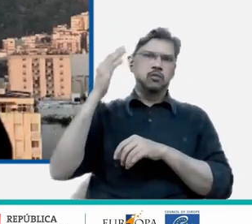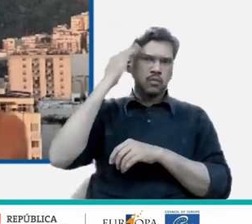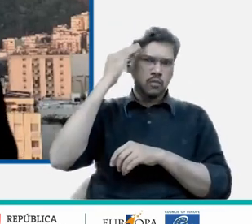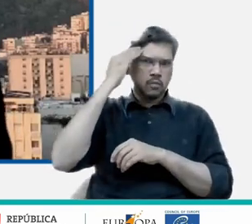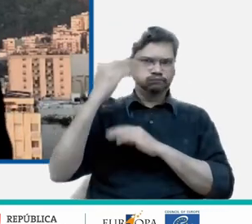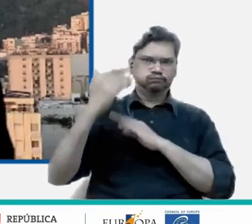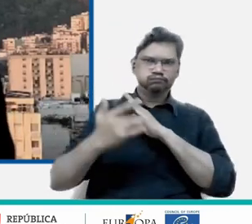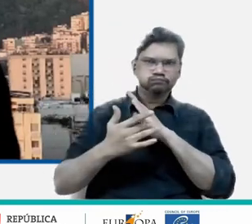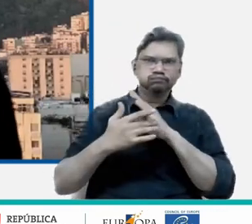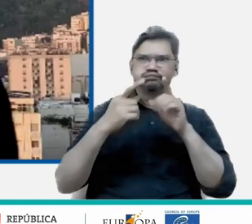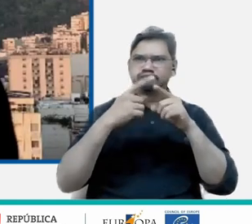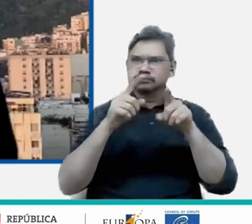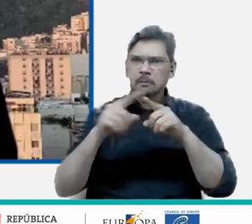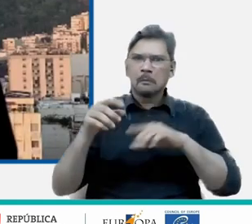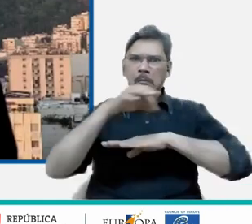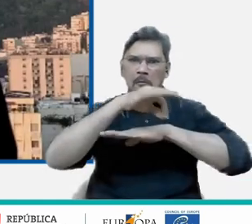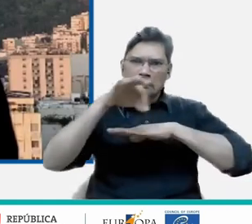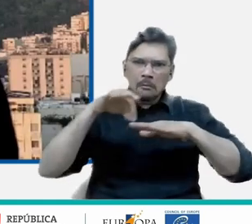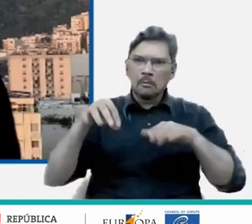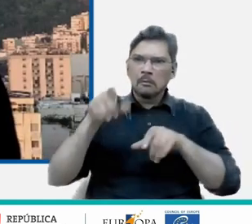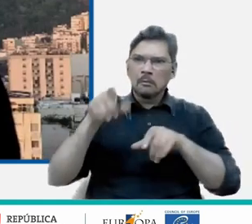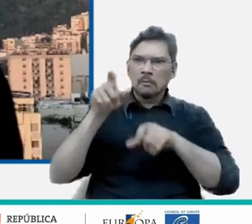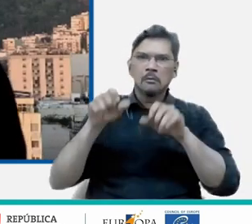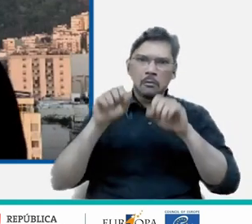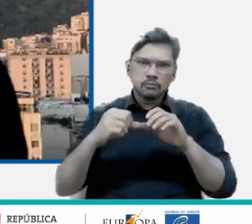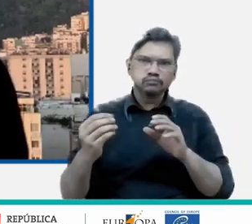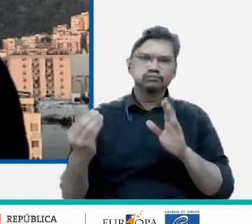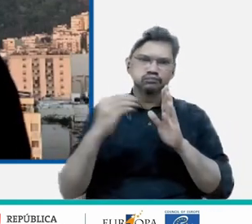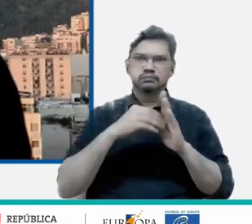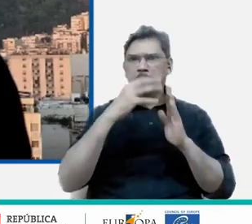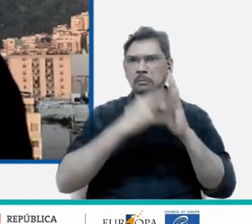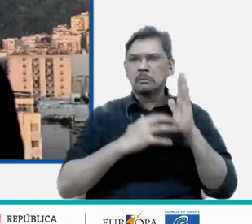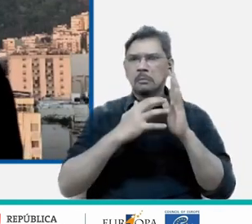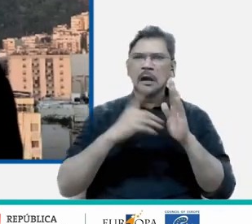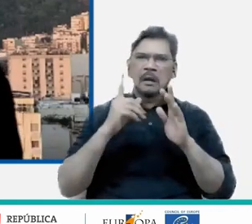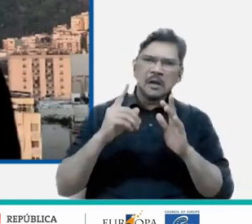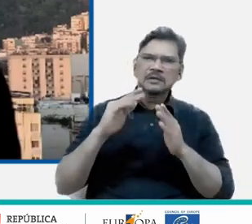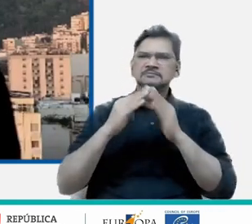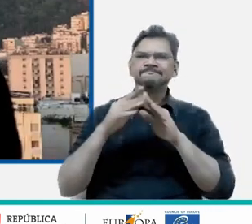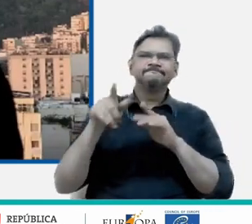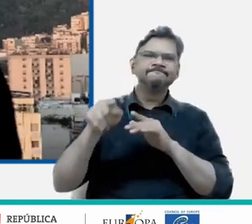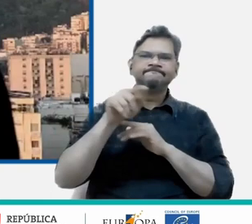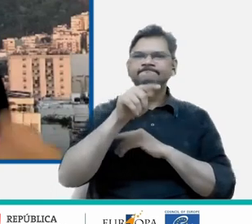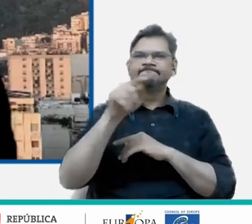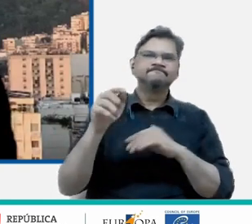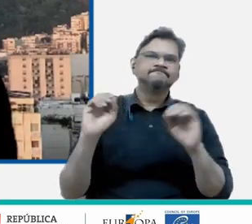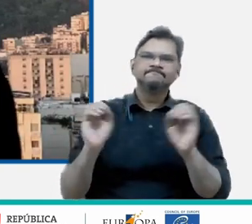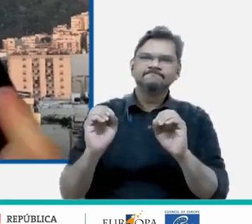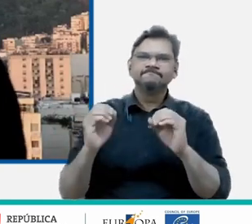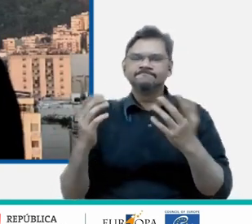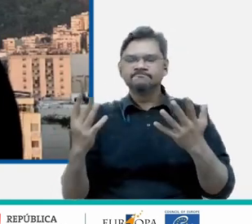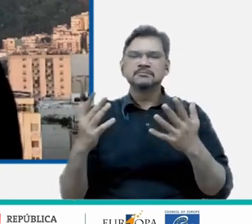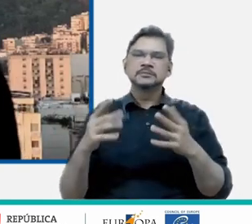and a lot of different organizations that offer project preparation facility assistance. So they support on concept